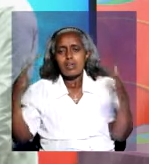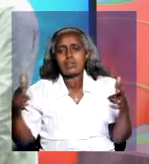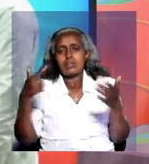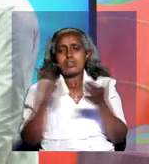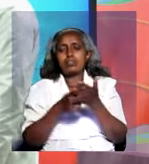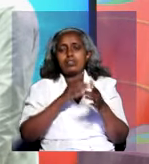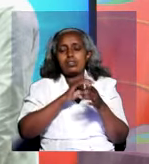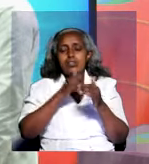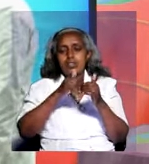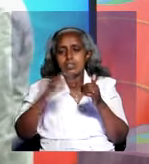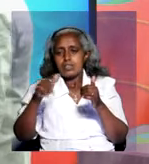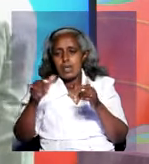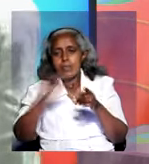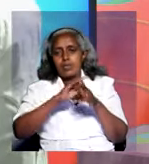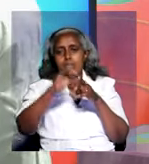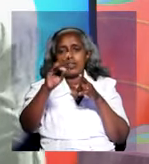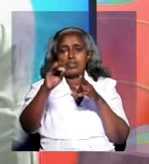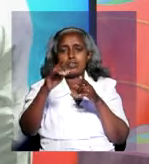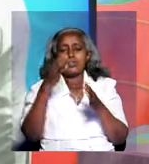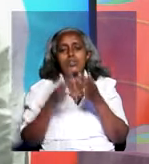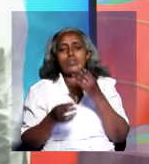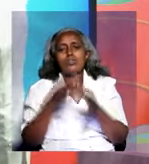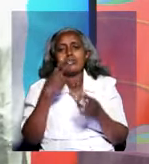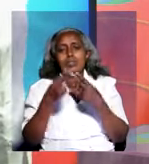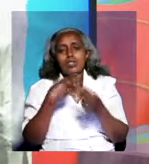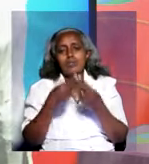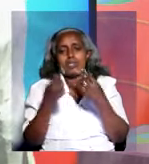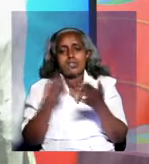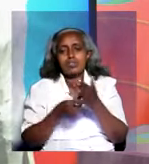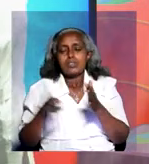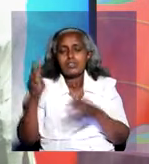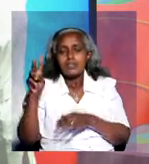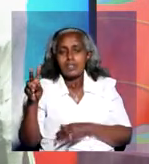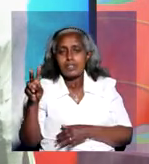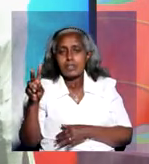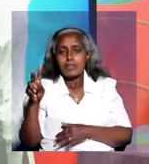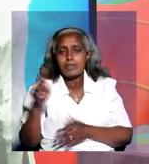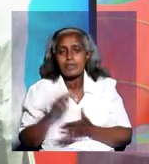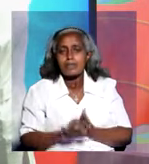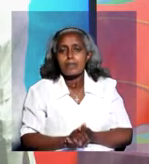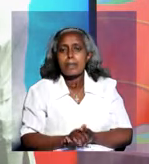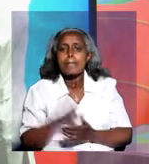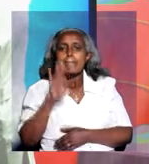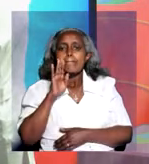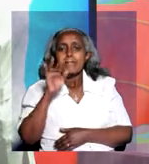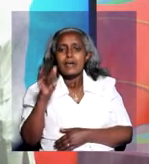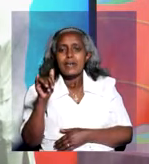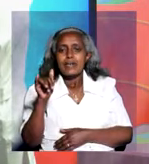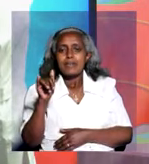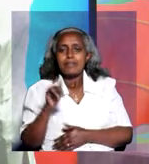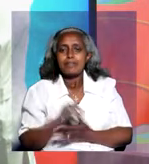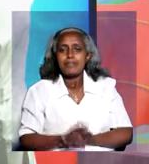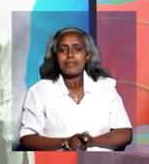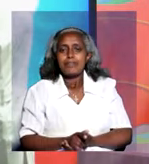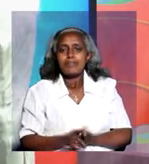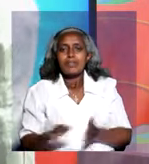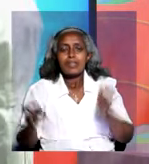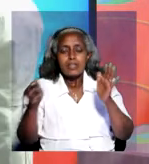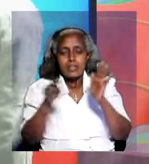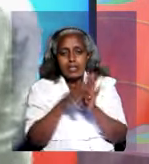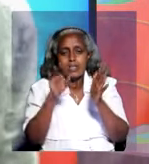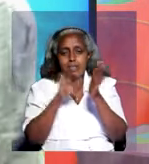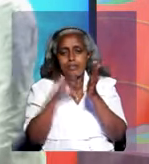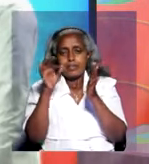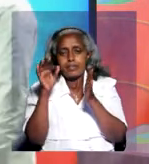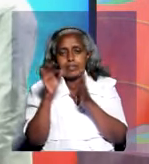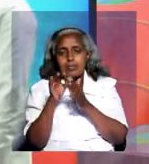the same direction. If you multiply this vector by negative